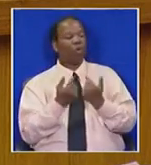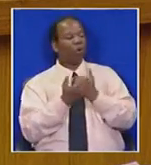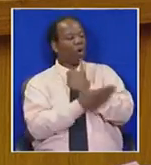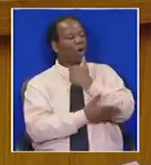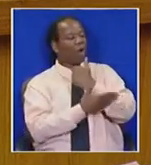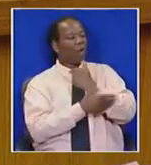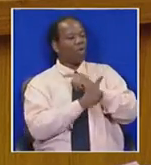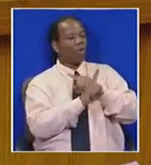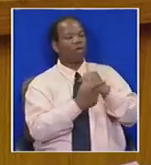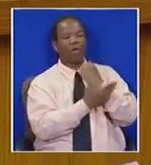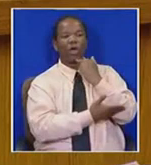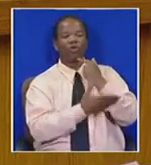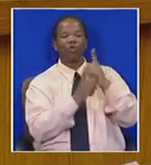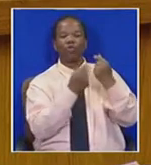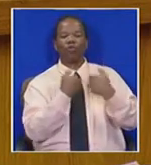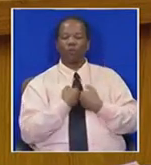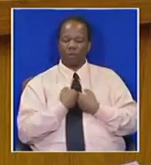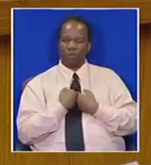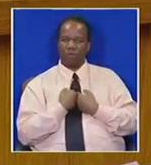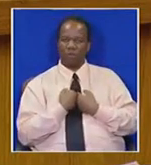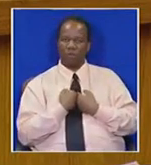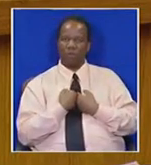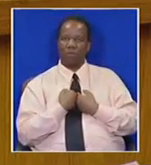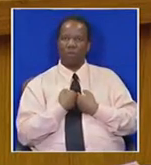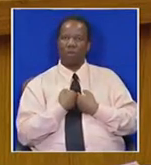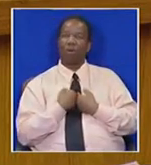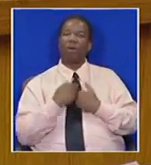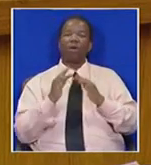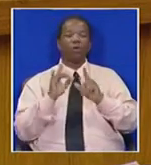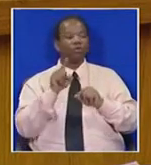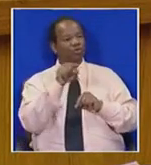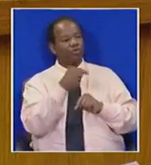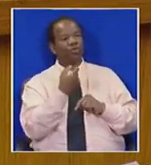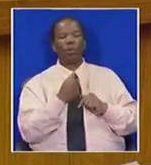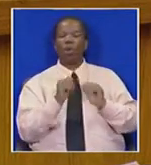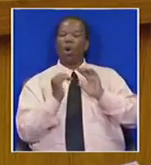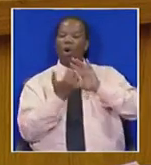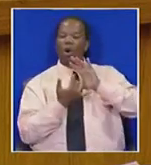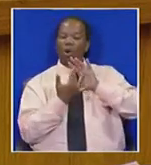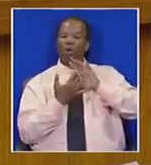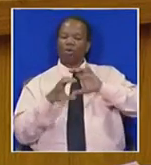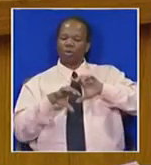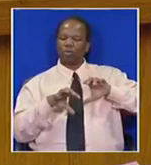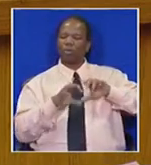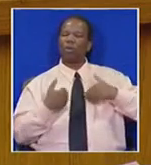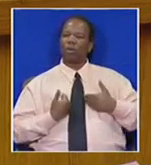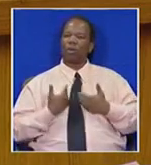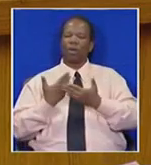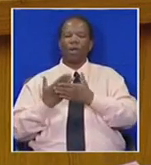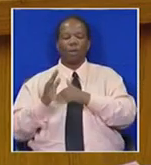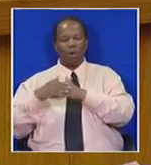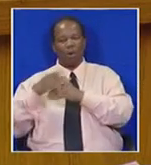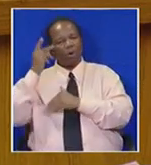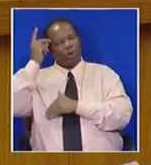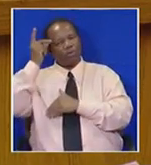for them. If through your actions you inspire us to feel included and allowed to dream more,